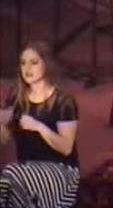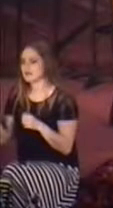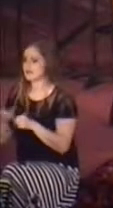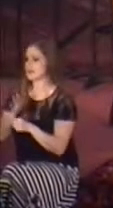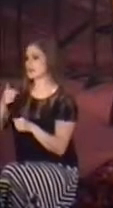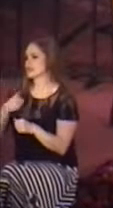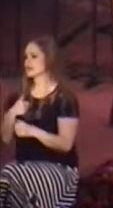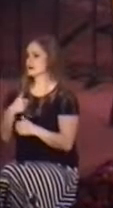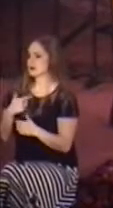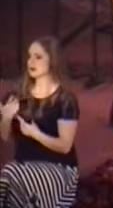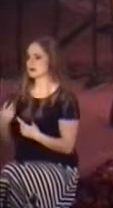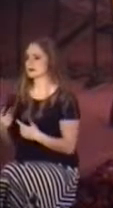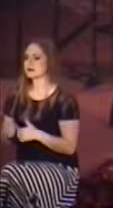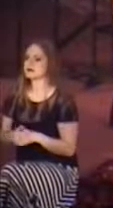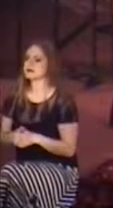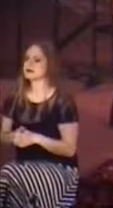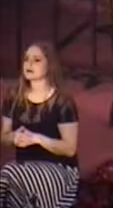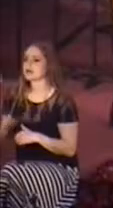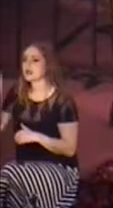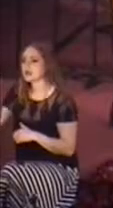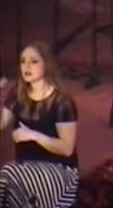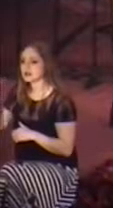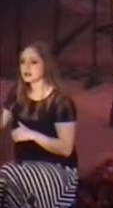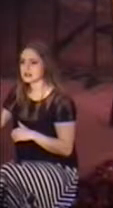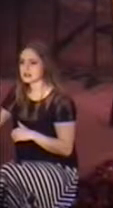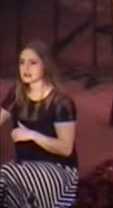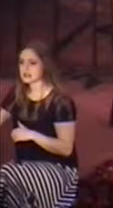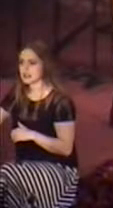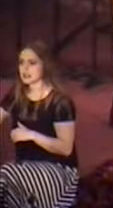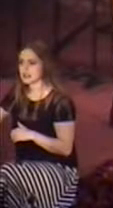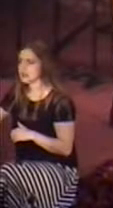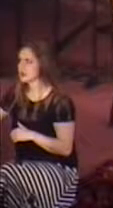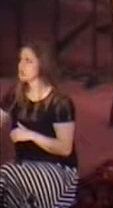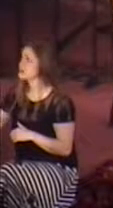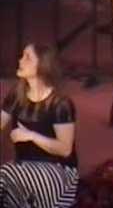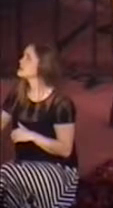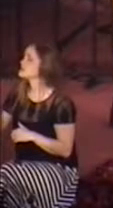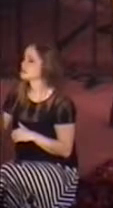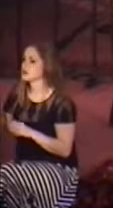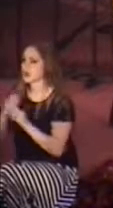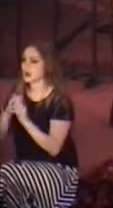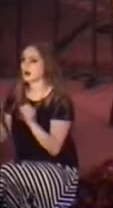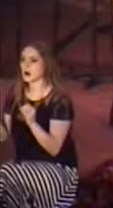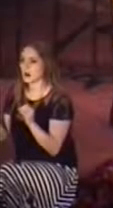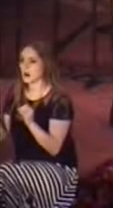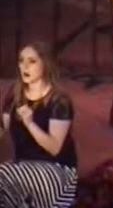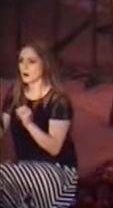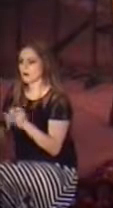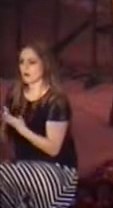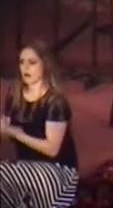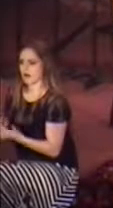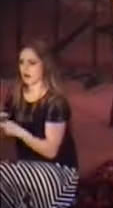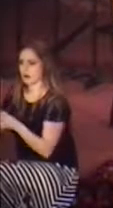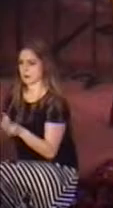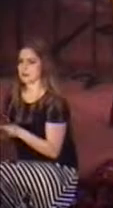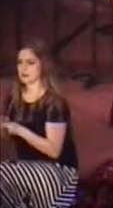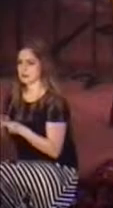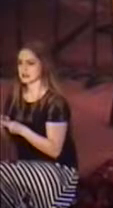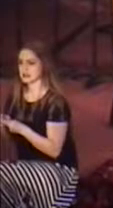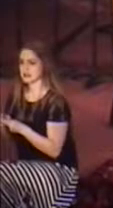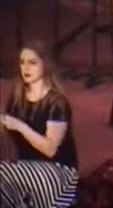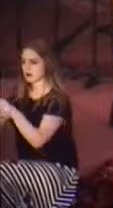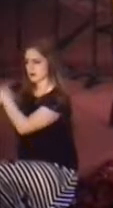it fills me up a little bit. But Christmas stockings, you know, hung there. We didn't have a fireplace, so you hang them on the banister. You know, and I never liked to get fruit